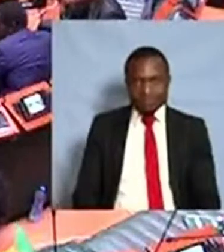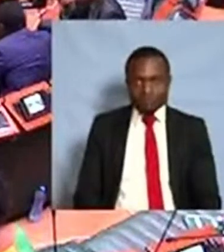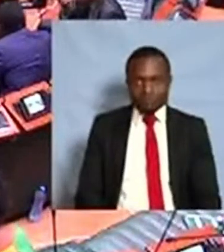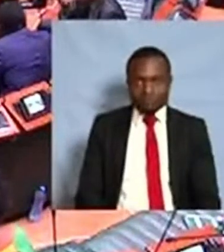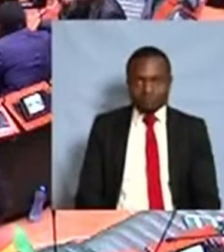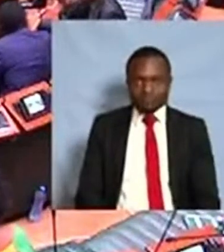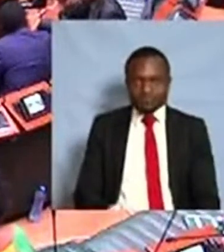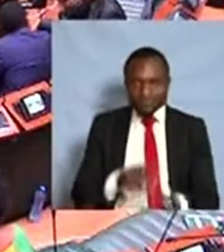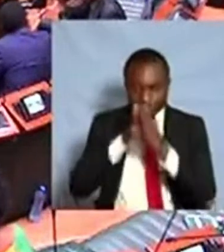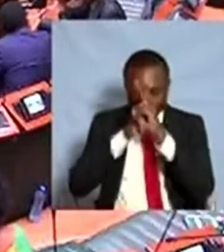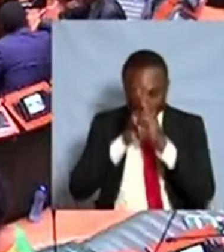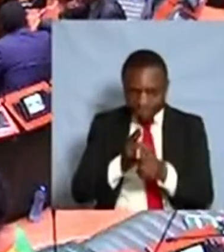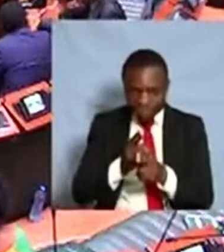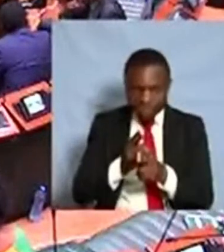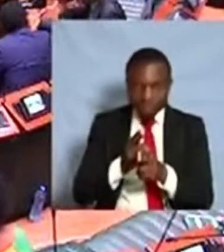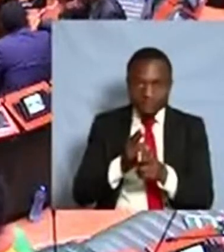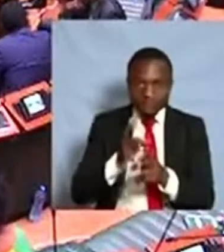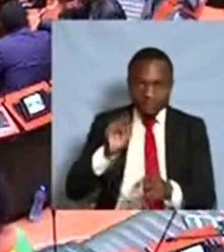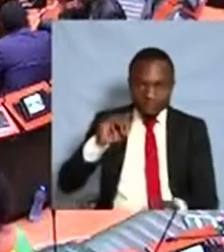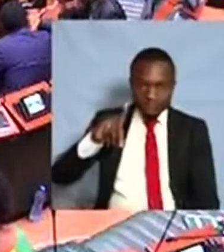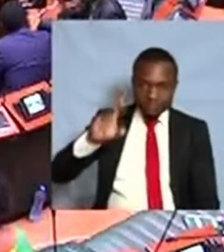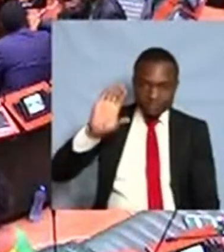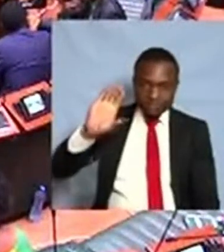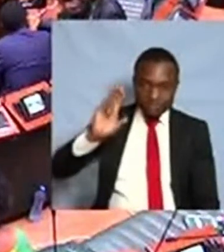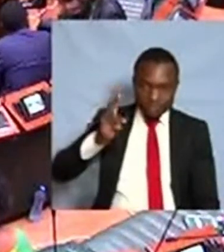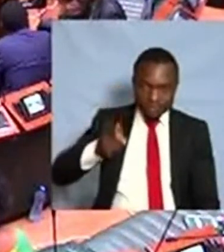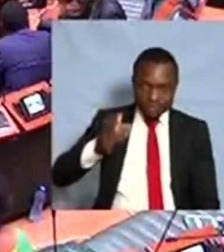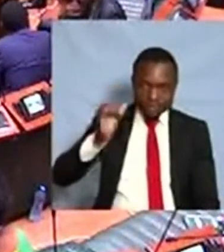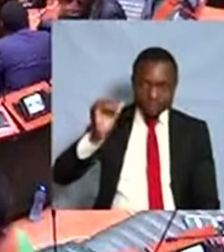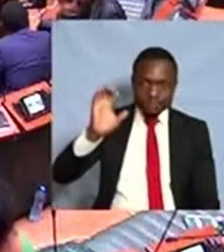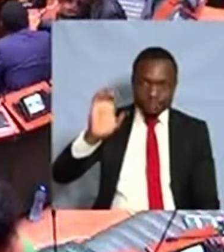The Honorable Member for Chiengi.